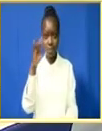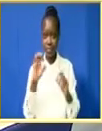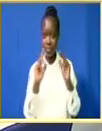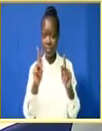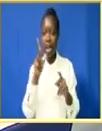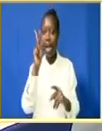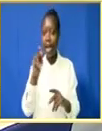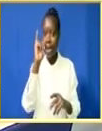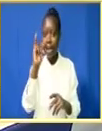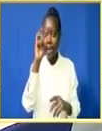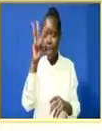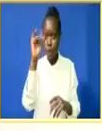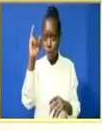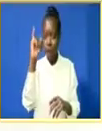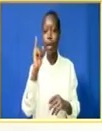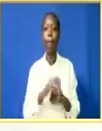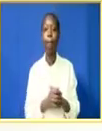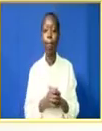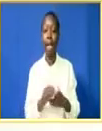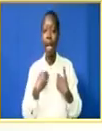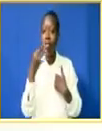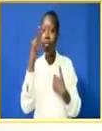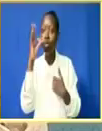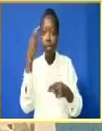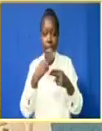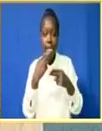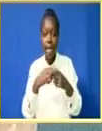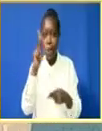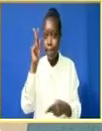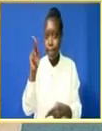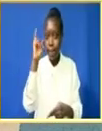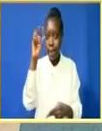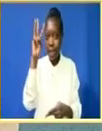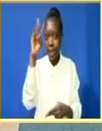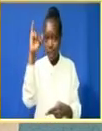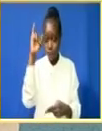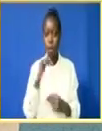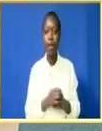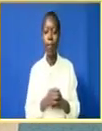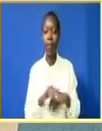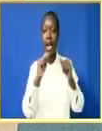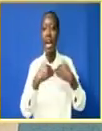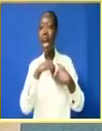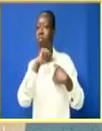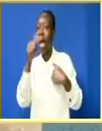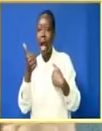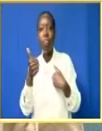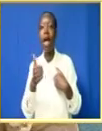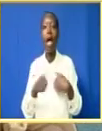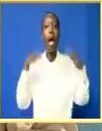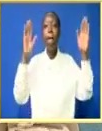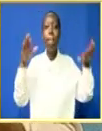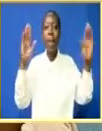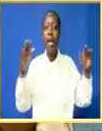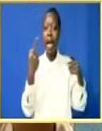Despite kiwi being a bud, we have a fruit known as the kiwi. Yes. You've never heard of the kiwi bud? No, I